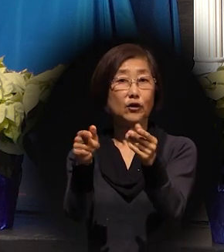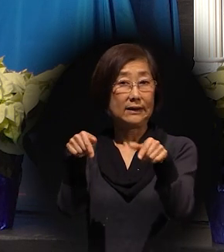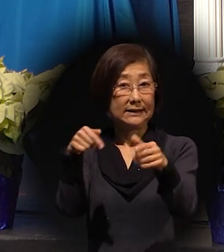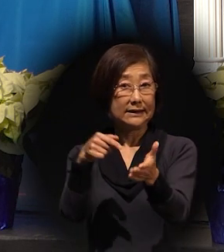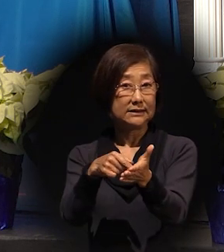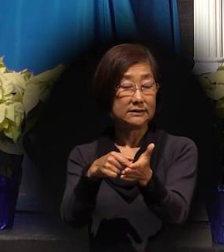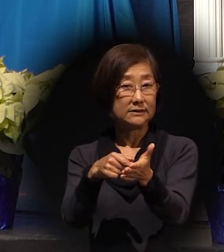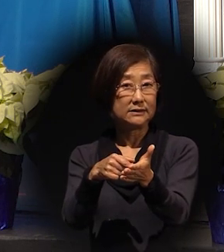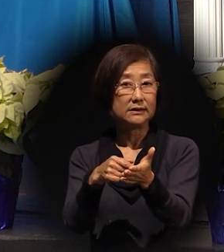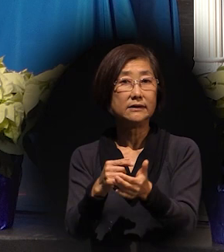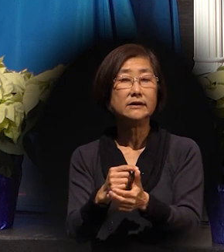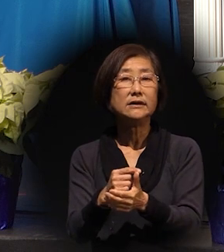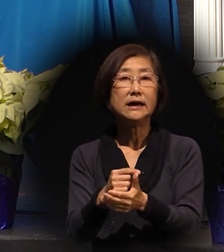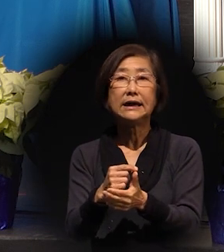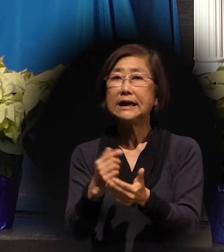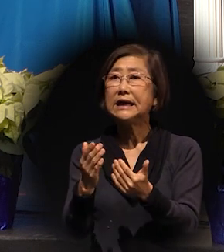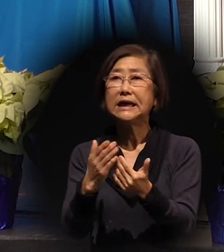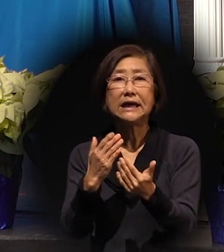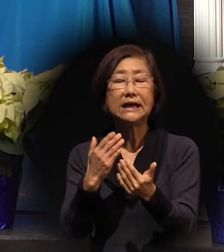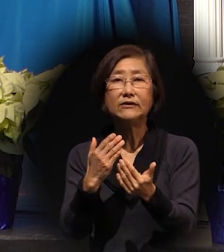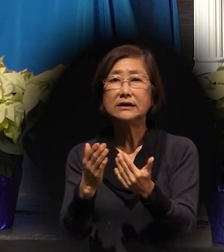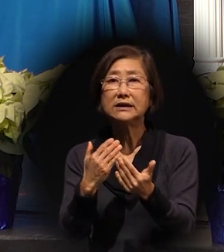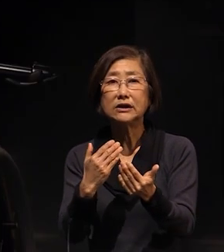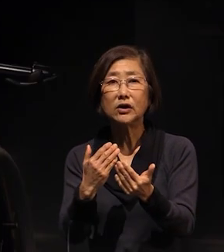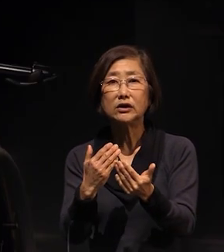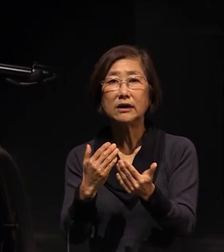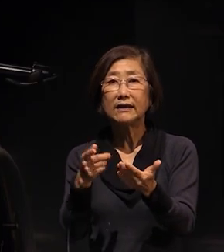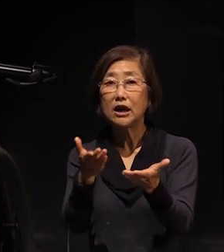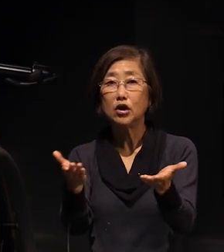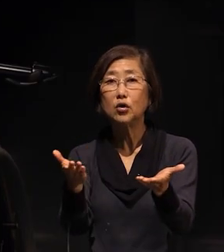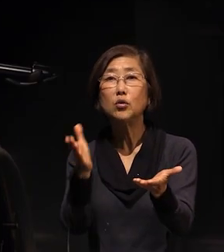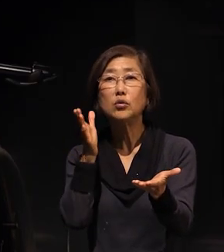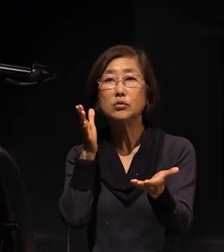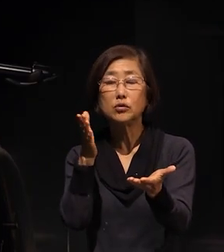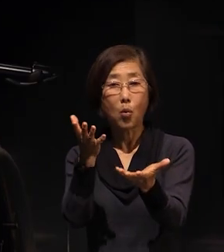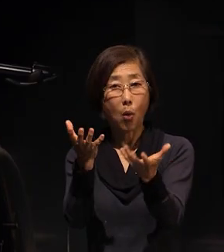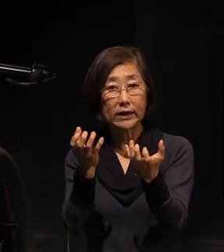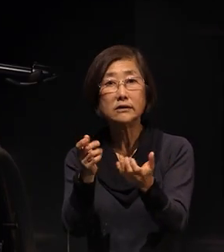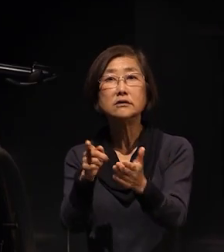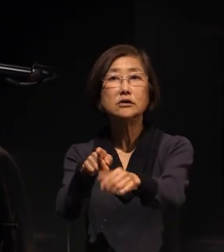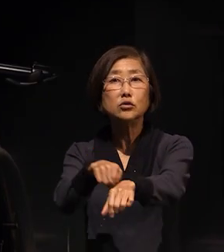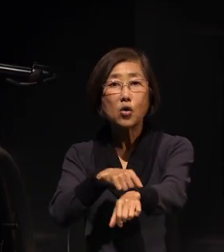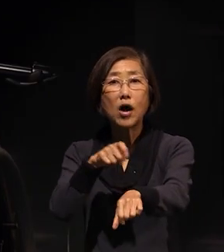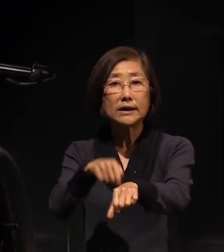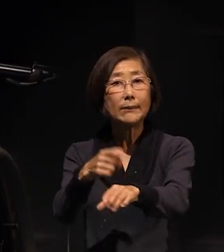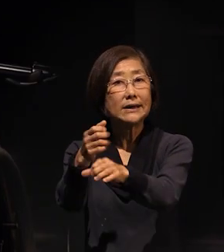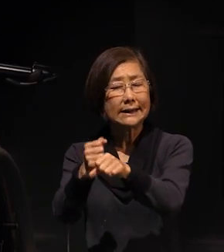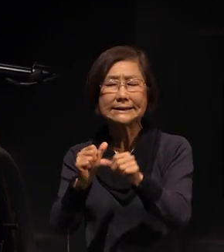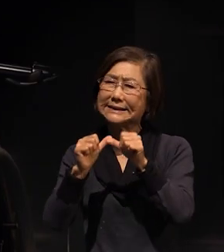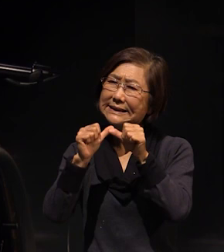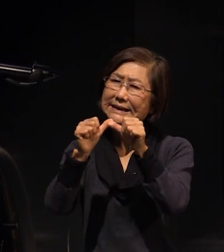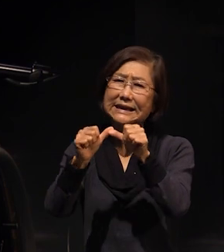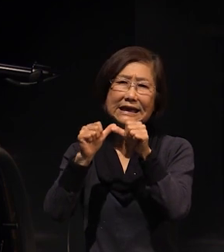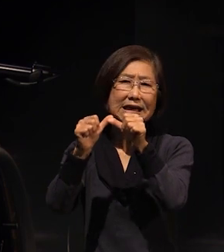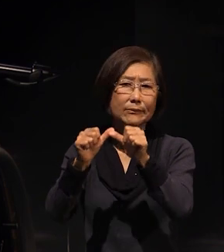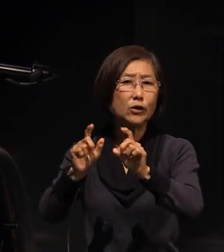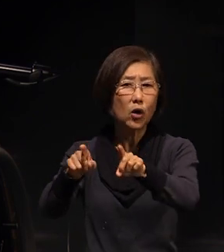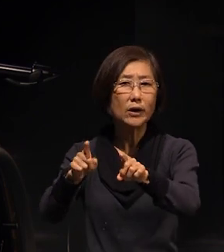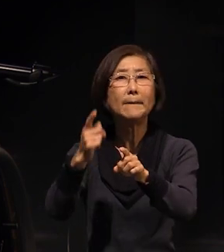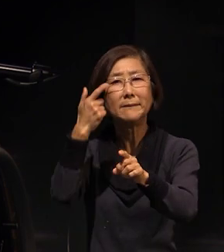watching right now, I will leave you with this. Even if the thing that you want is taking you a long time to